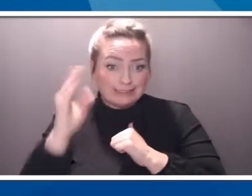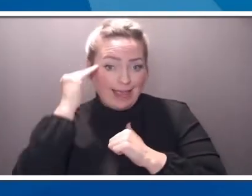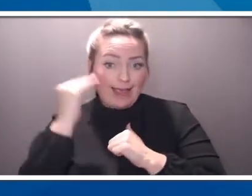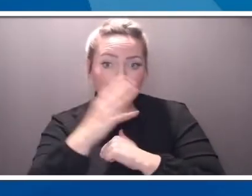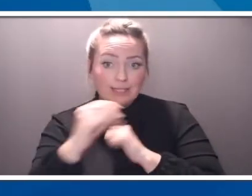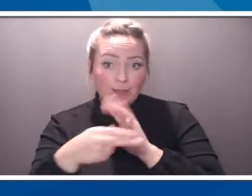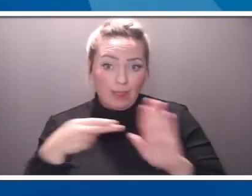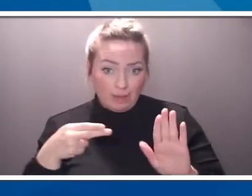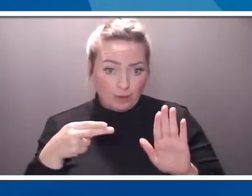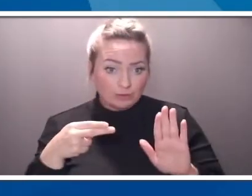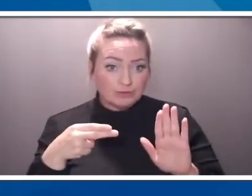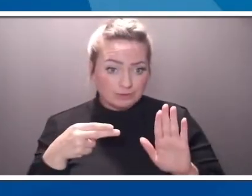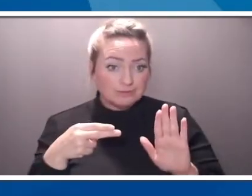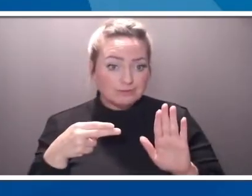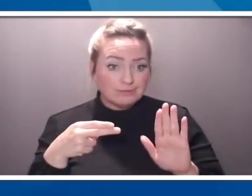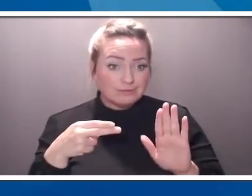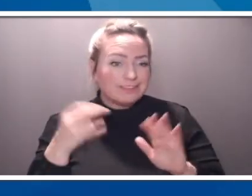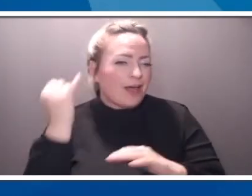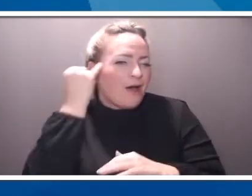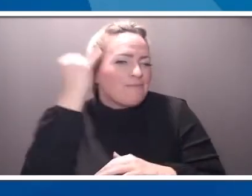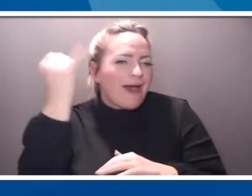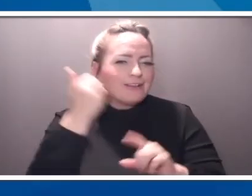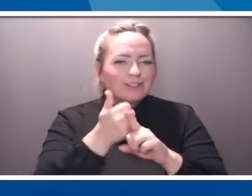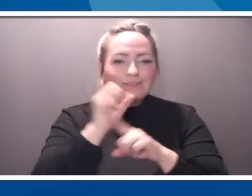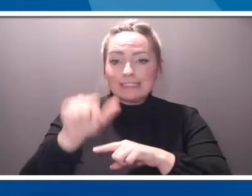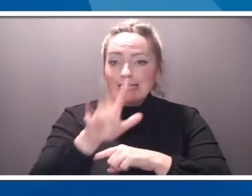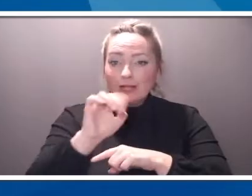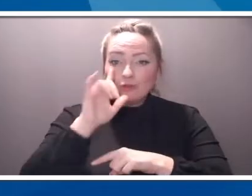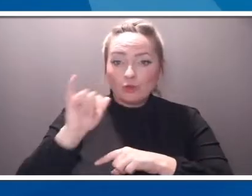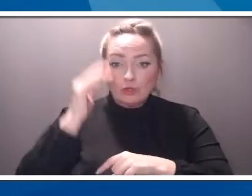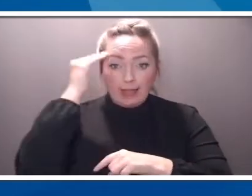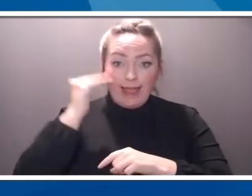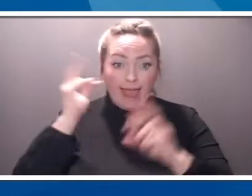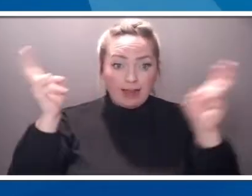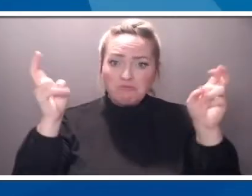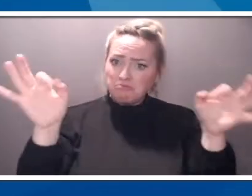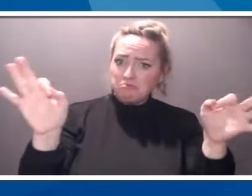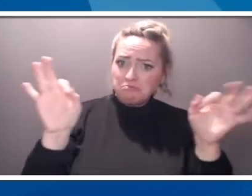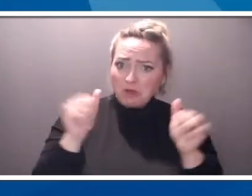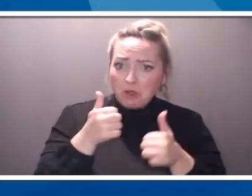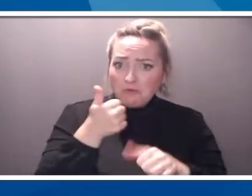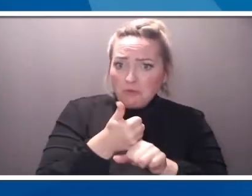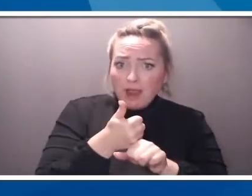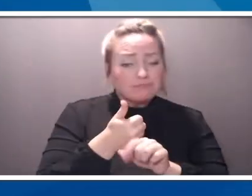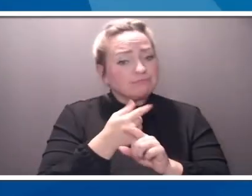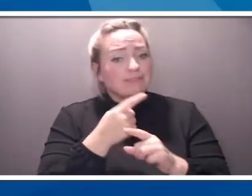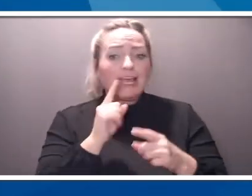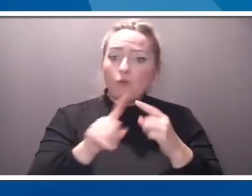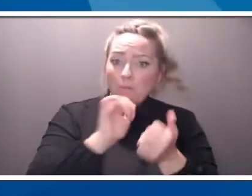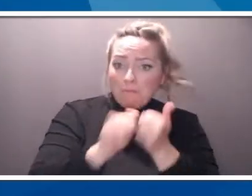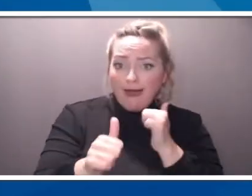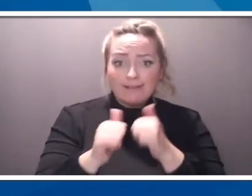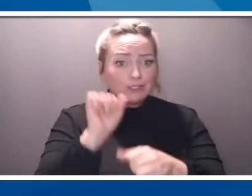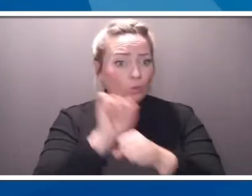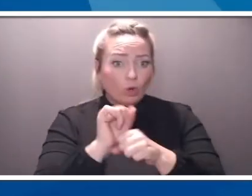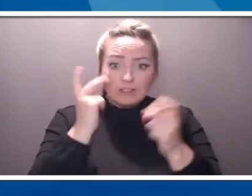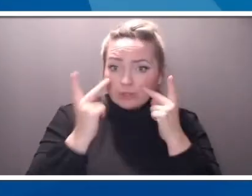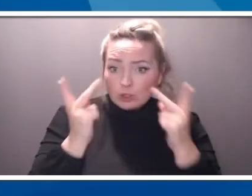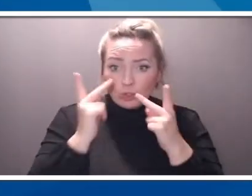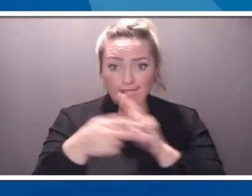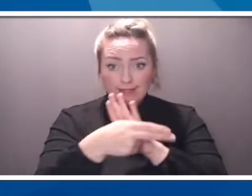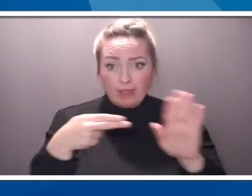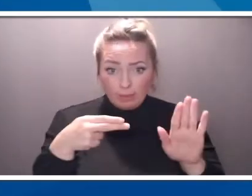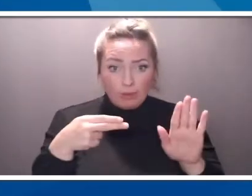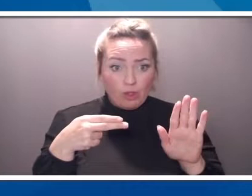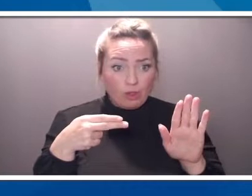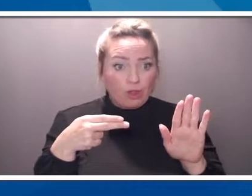pass 246 headings and labels. Imagine that it's styled to look like a heading. Great. You know, this passes. It